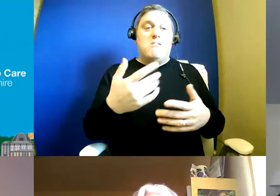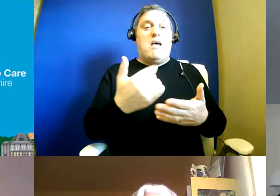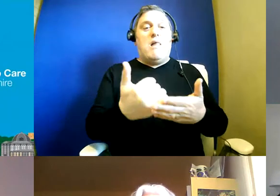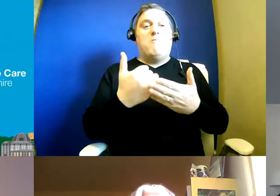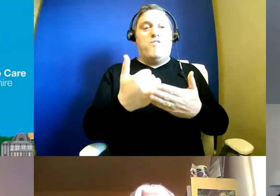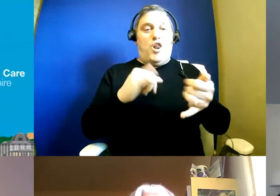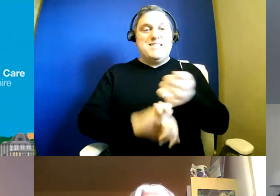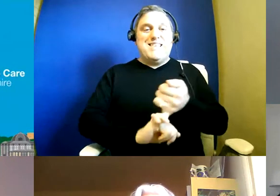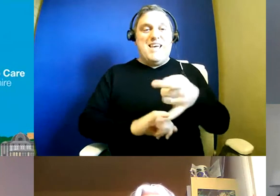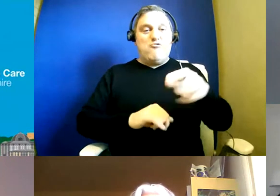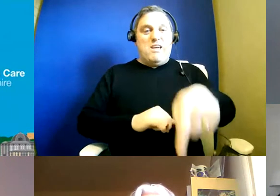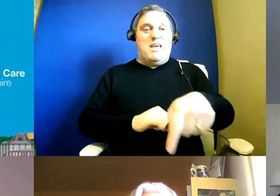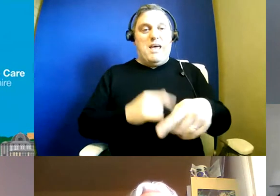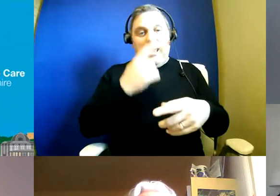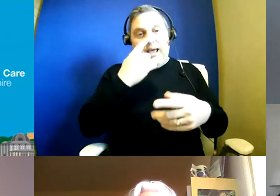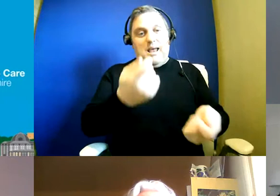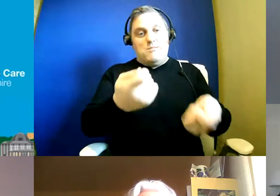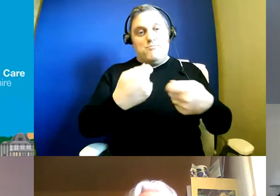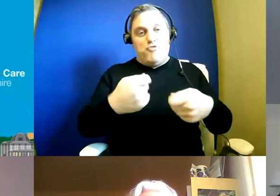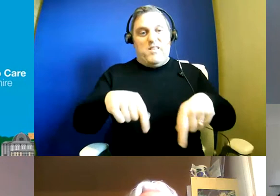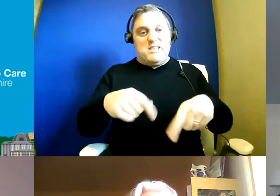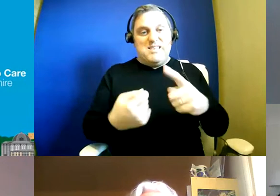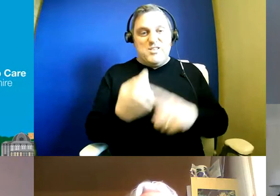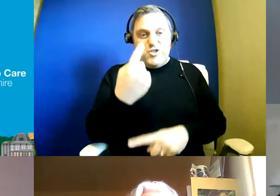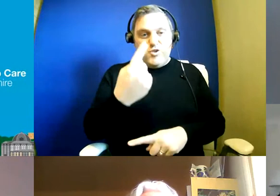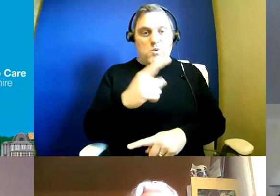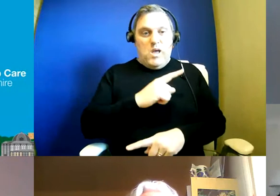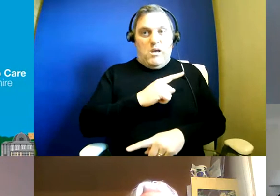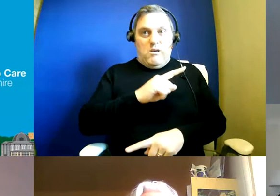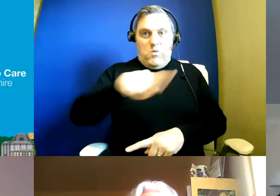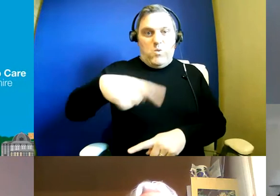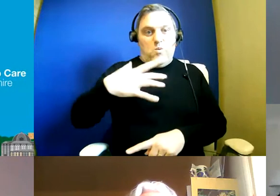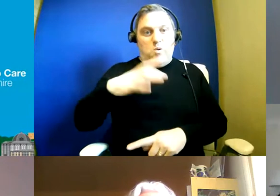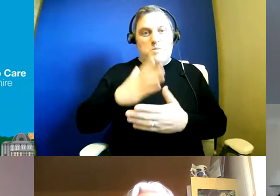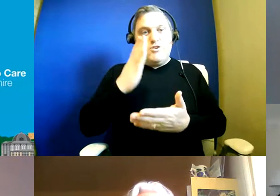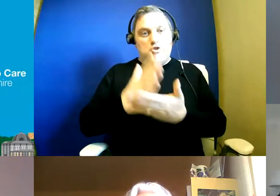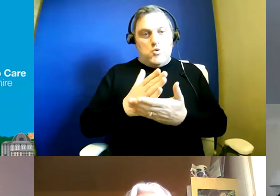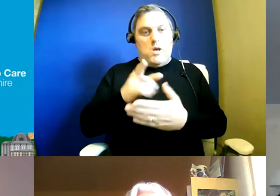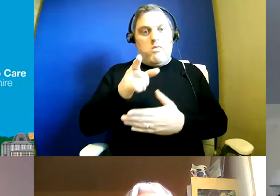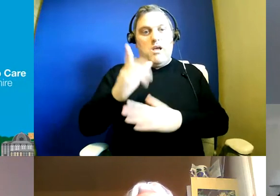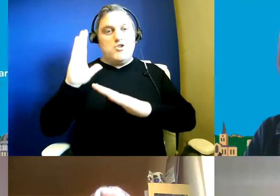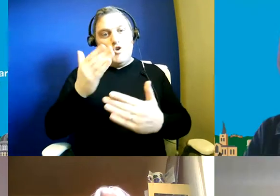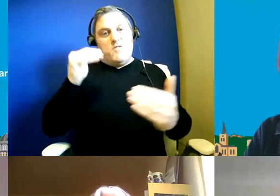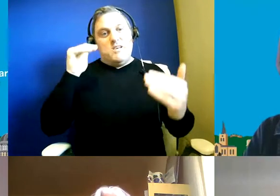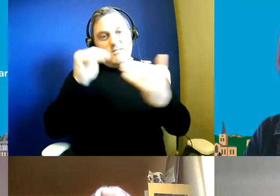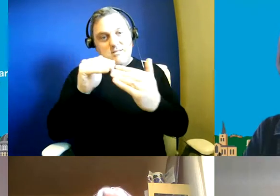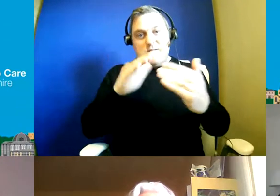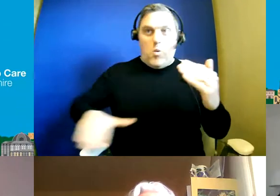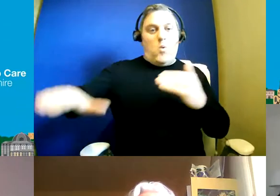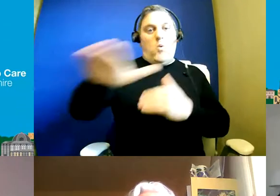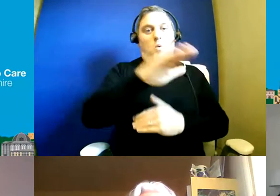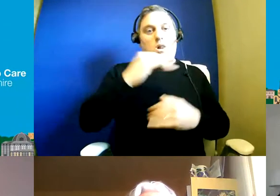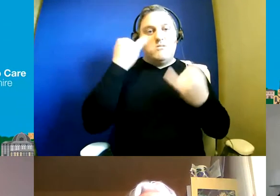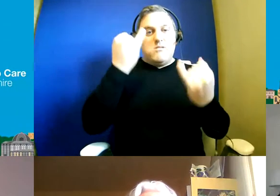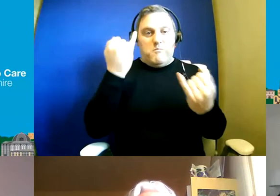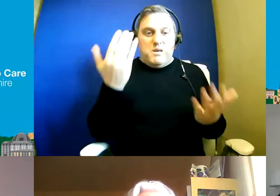here and able to raise these issues, because we want to make sure that this service is available for everybody in